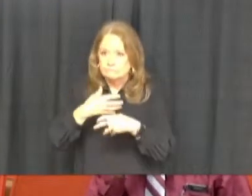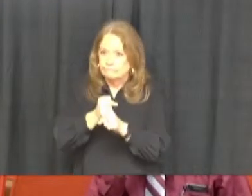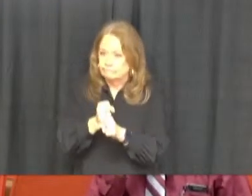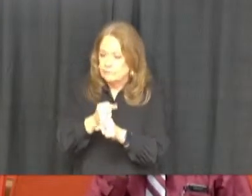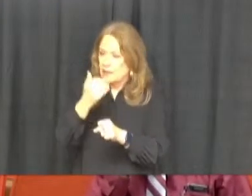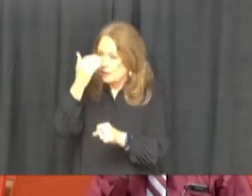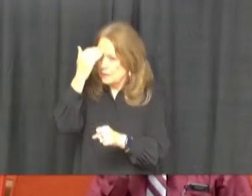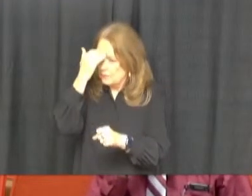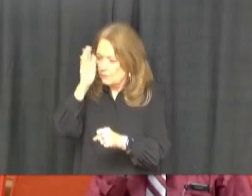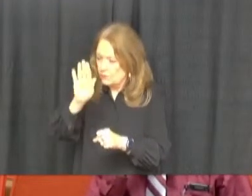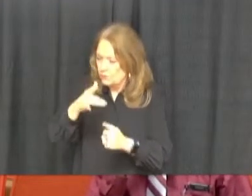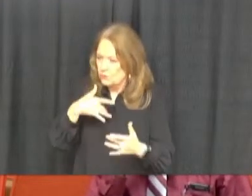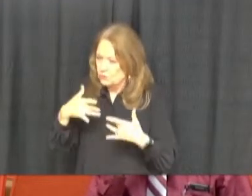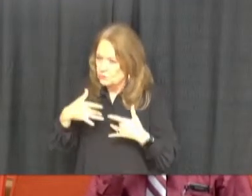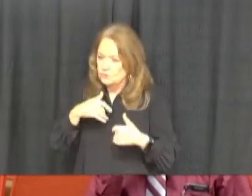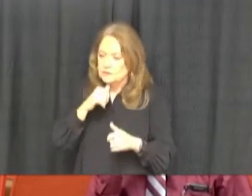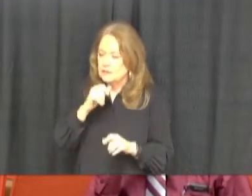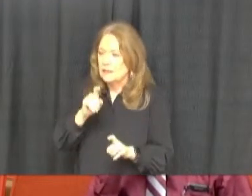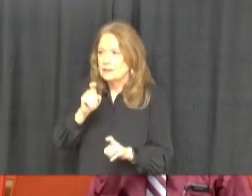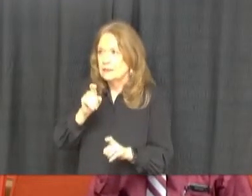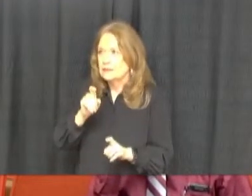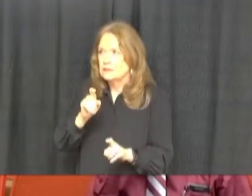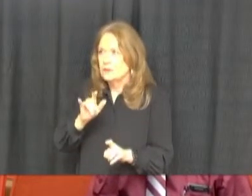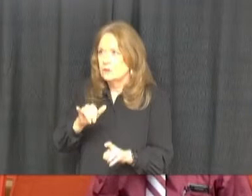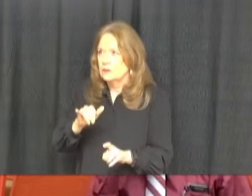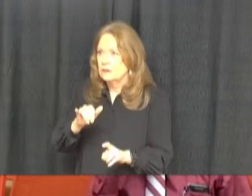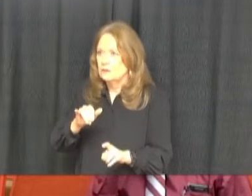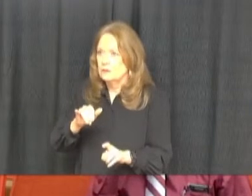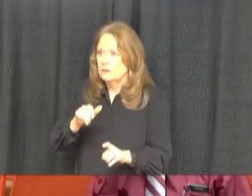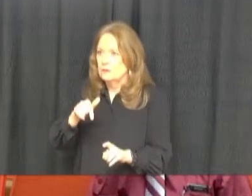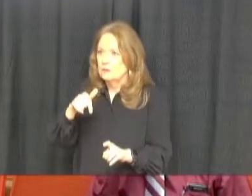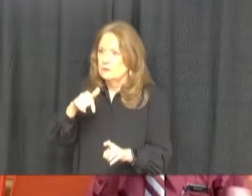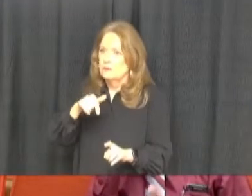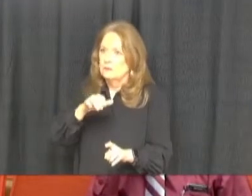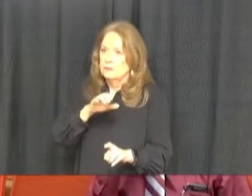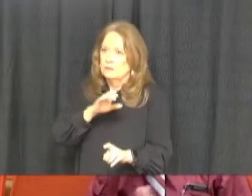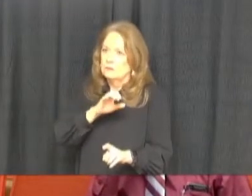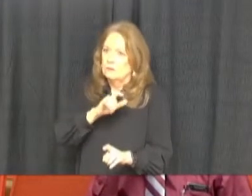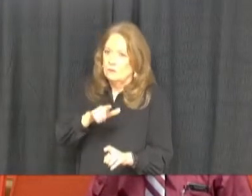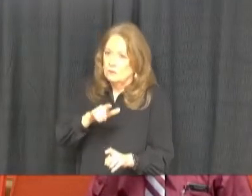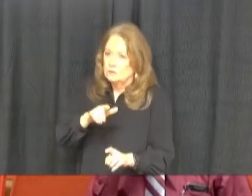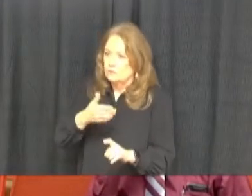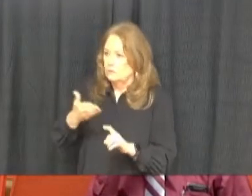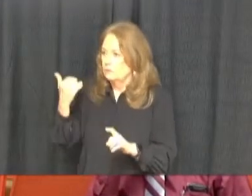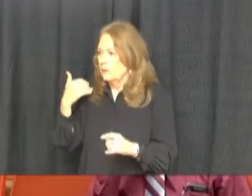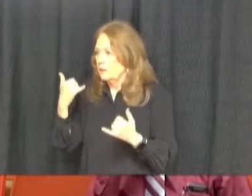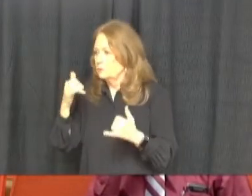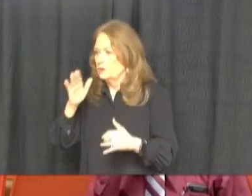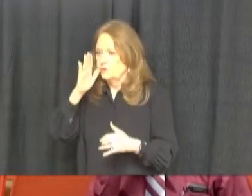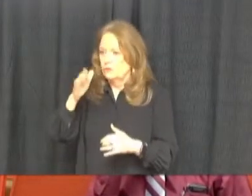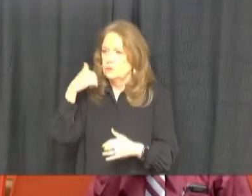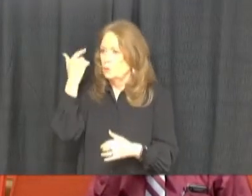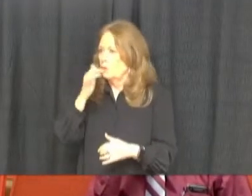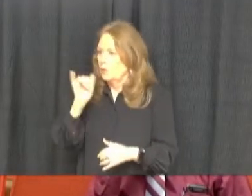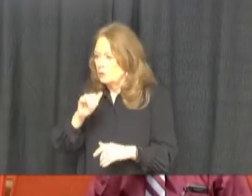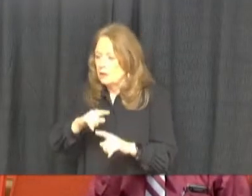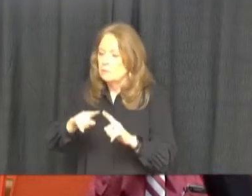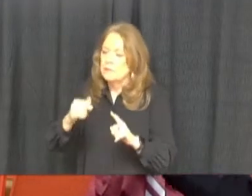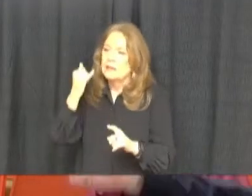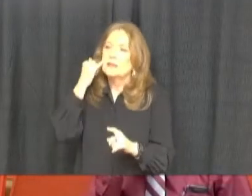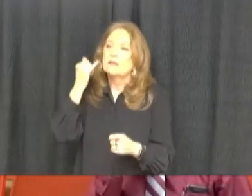nutshell, I know where your concerns are, and it's not necessarily what Clarksville is or, in the past or the future. But if